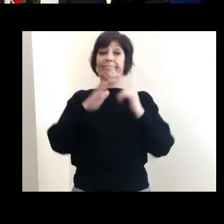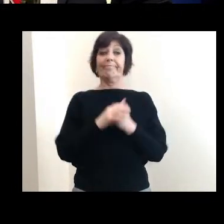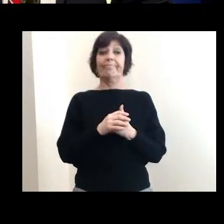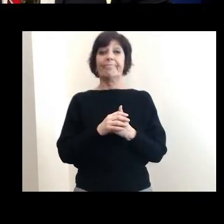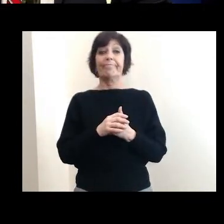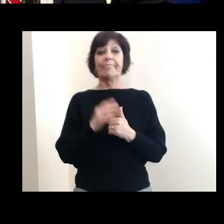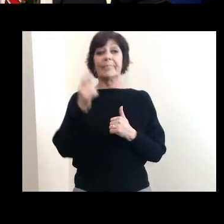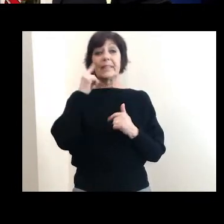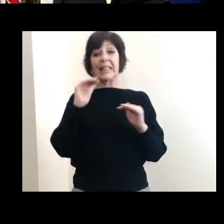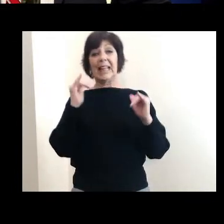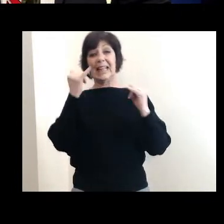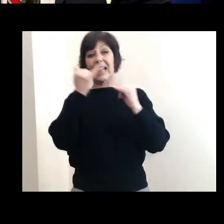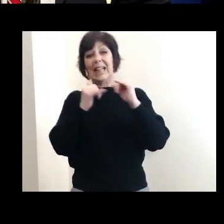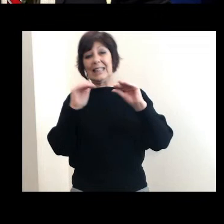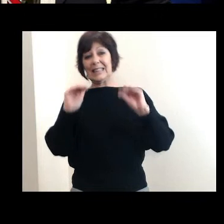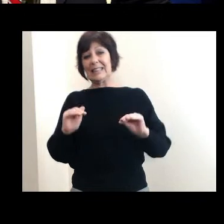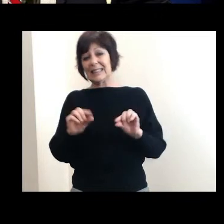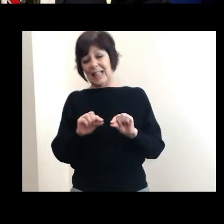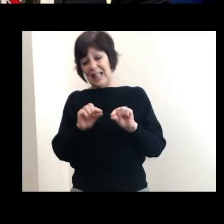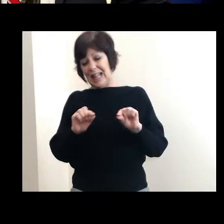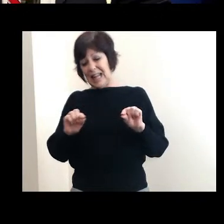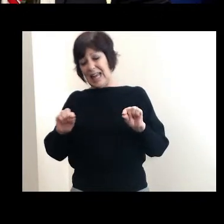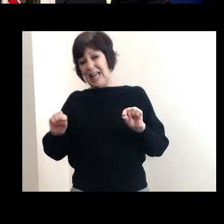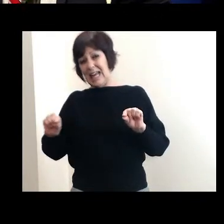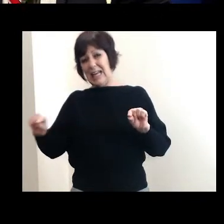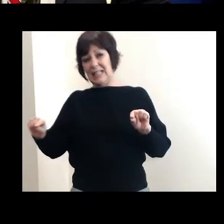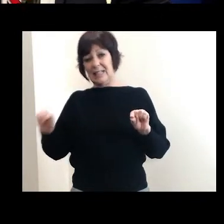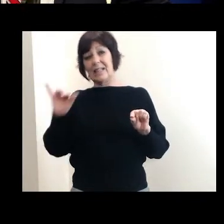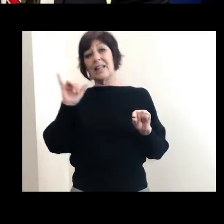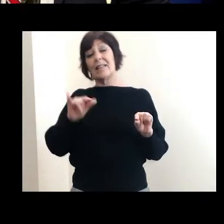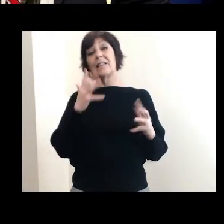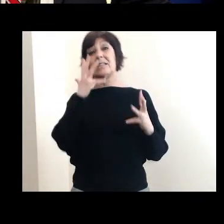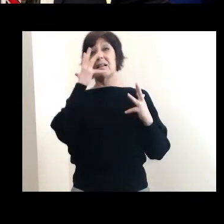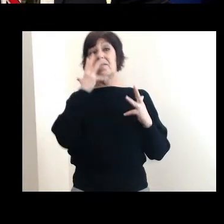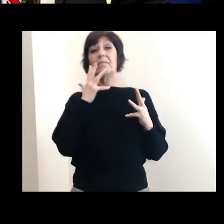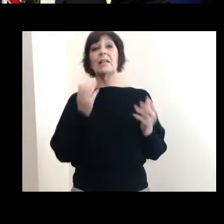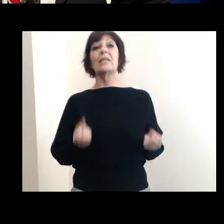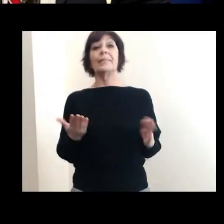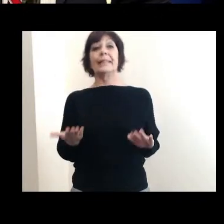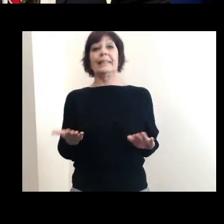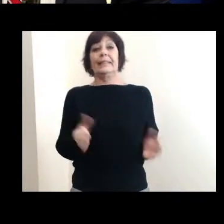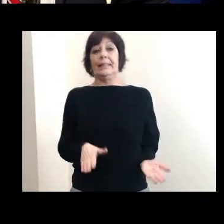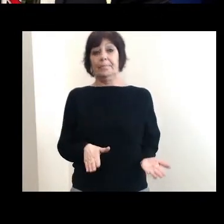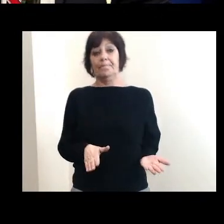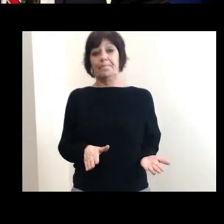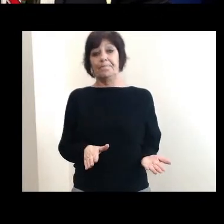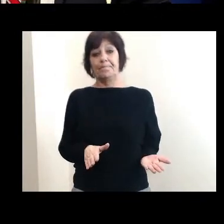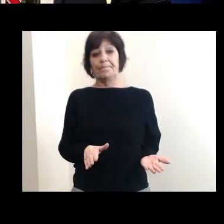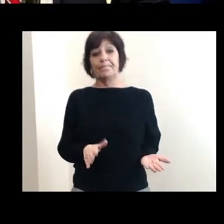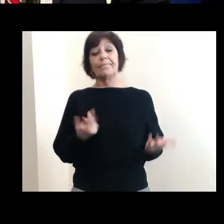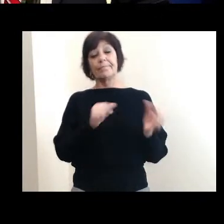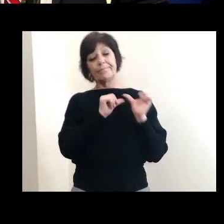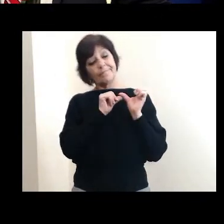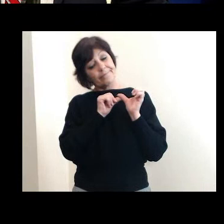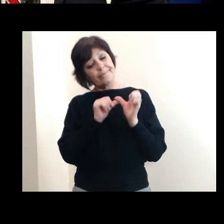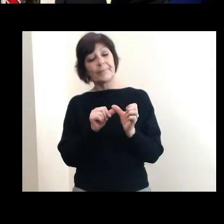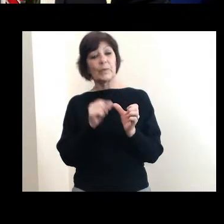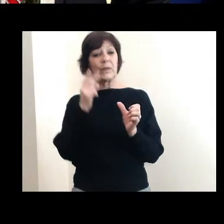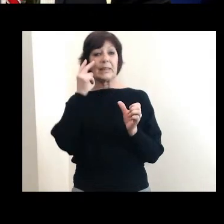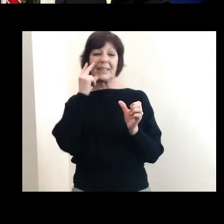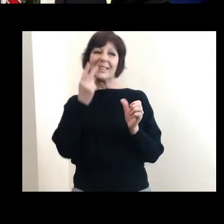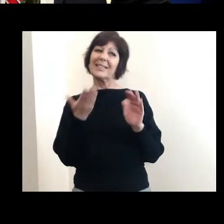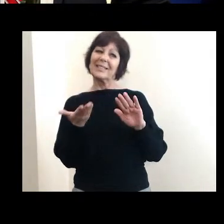lowest line on the graph, and that is unfortunately deaths. And we have continued to see